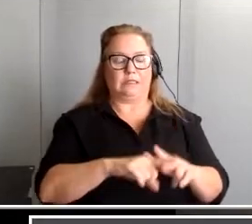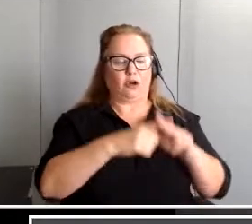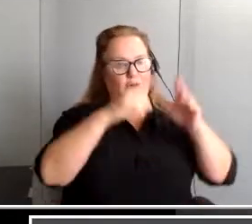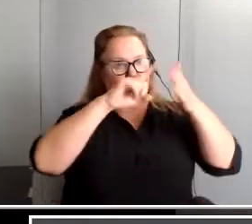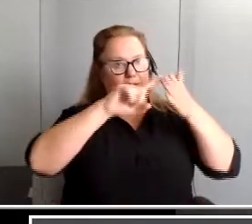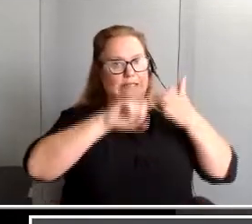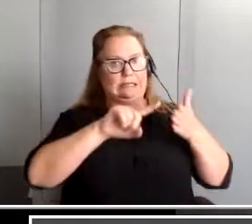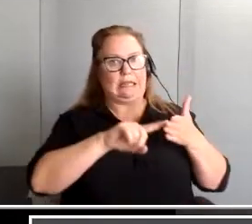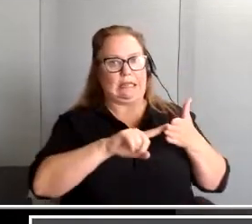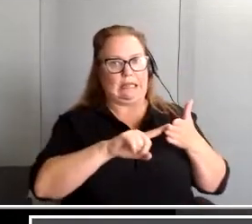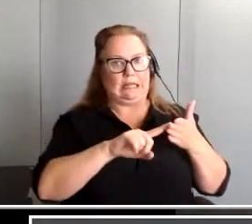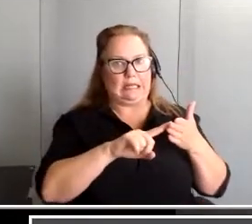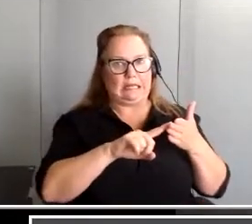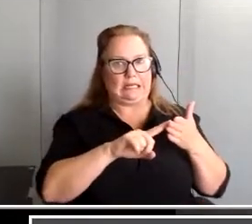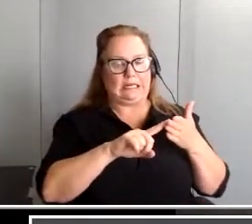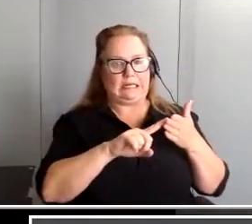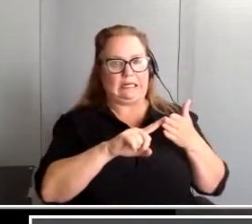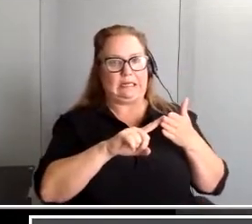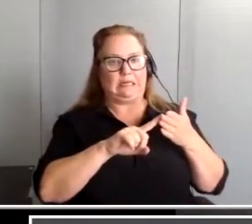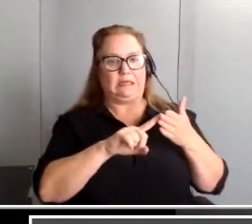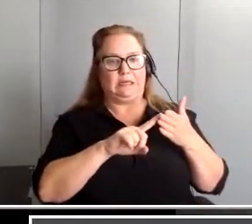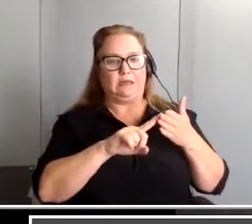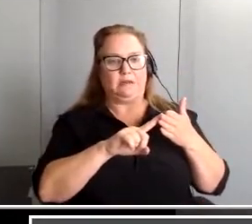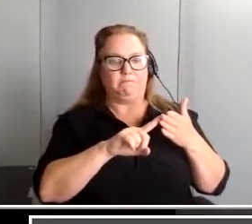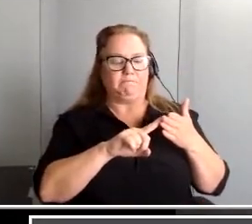investigating it out, and